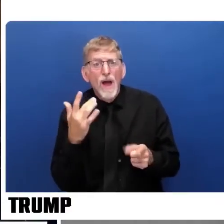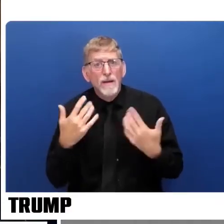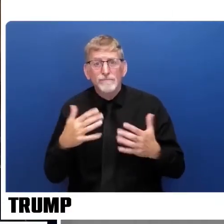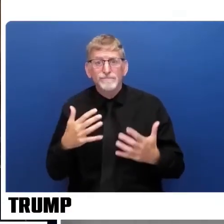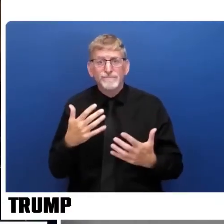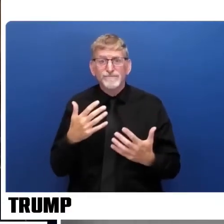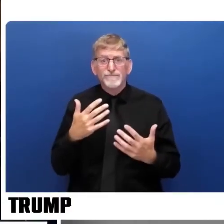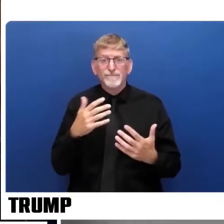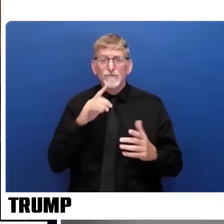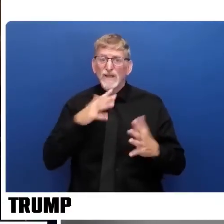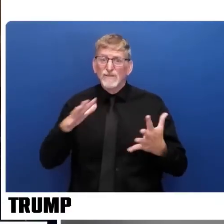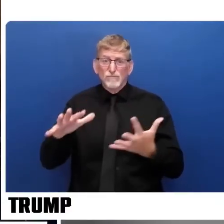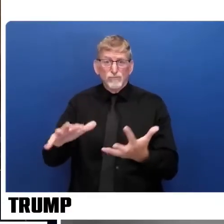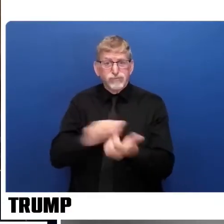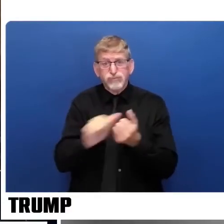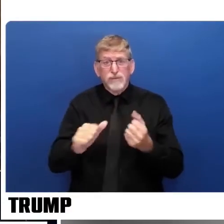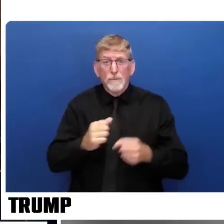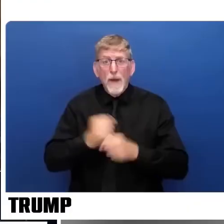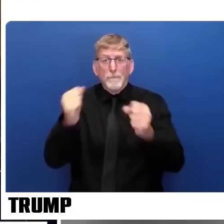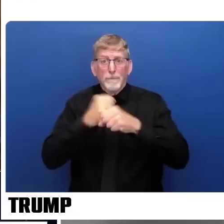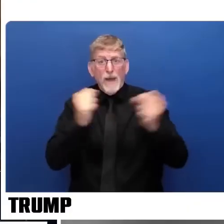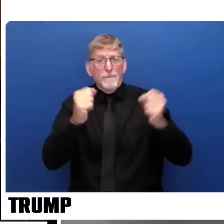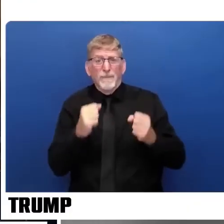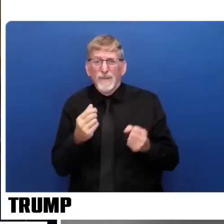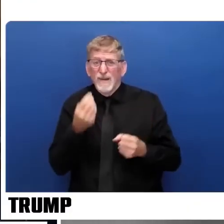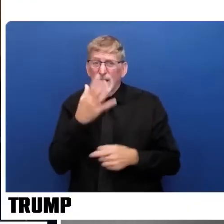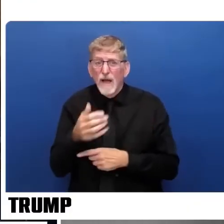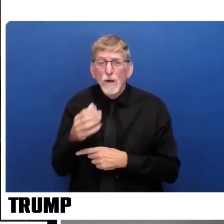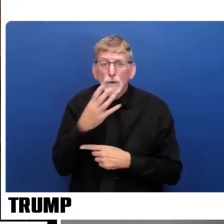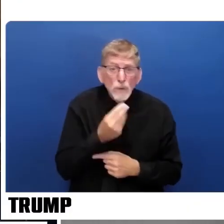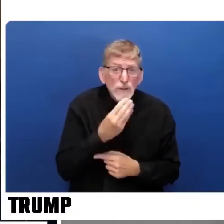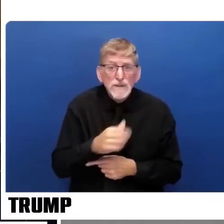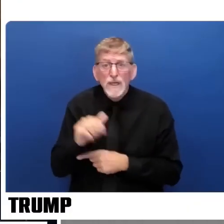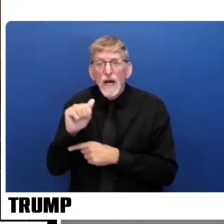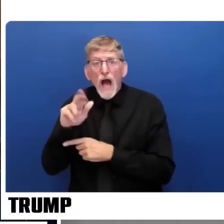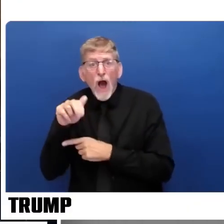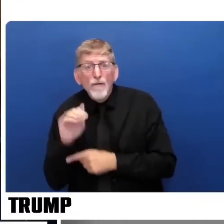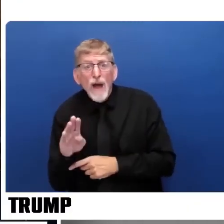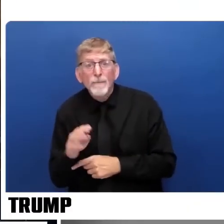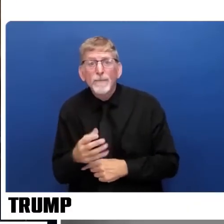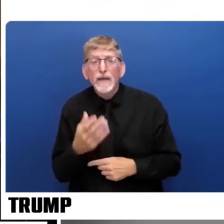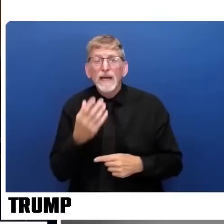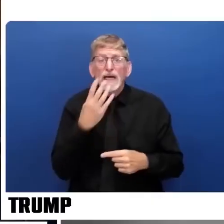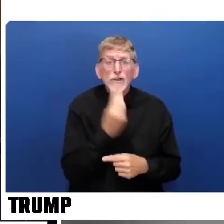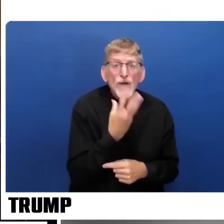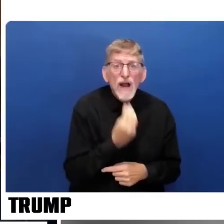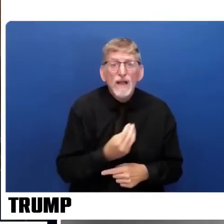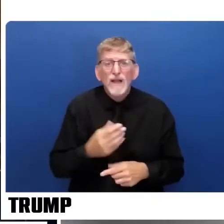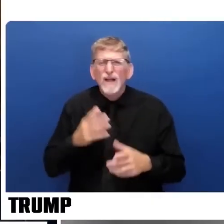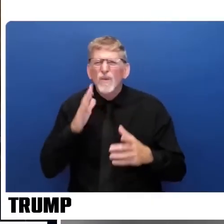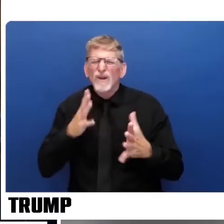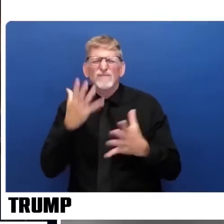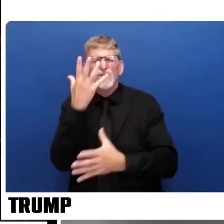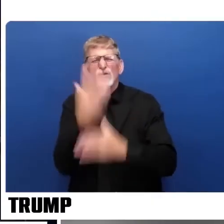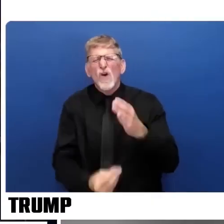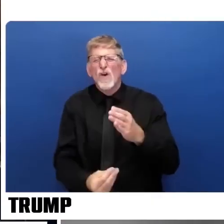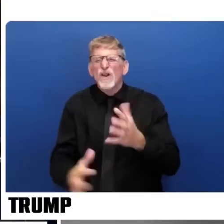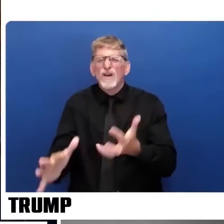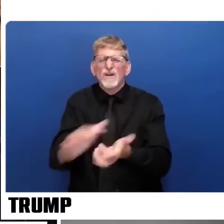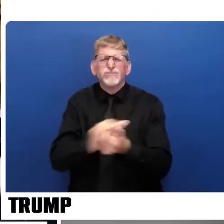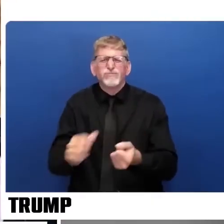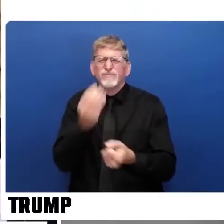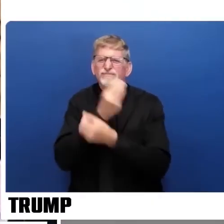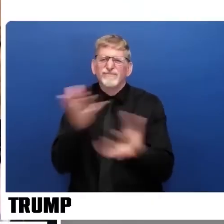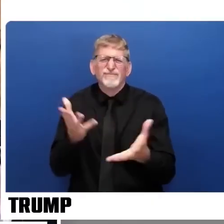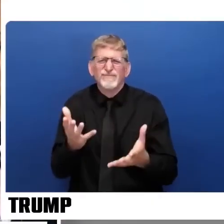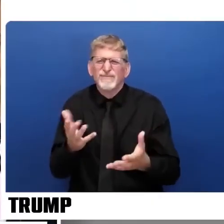up. Arabs, Jewish people, Israel will be gone. It would have never happened. Iran